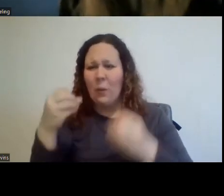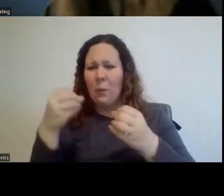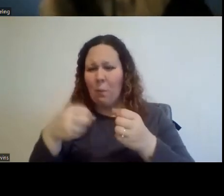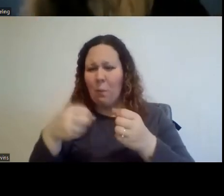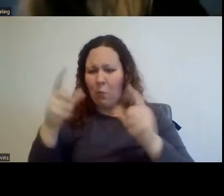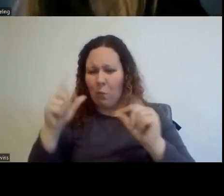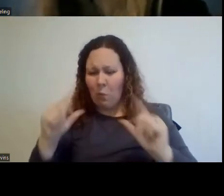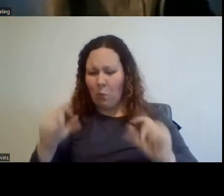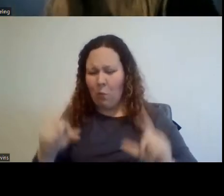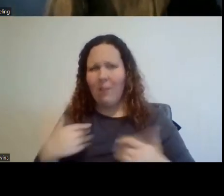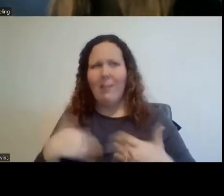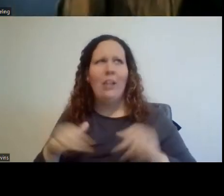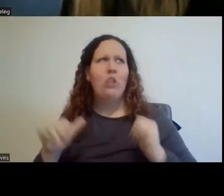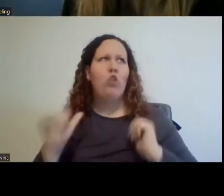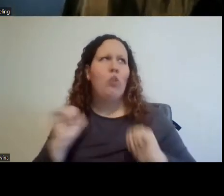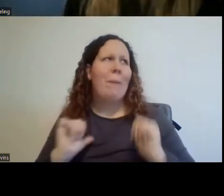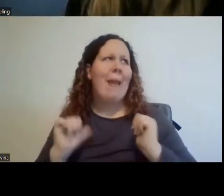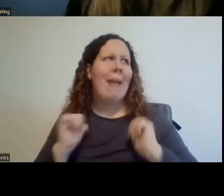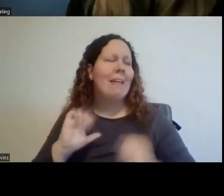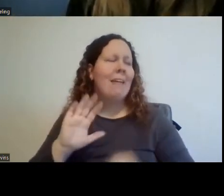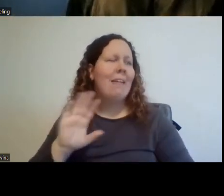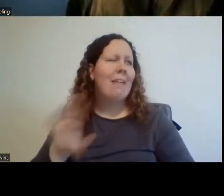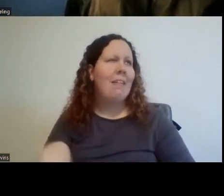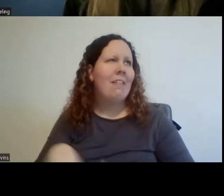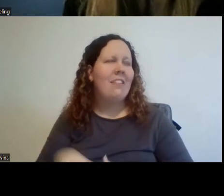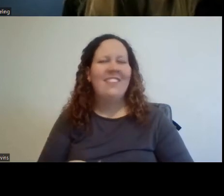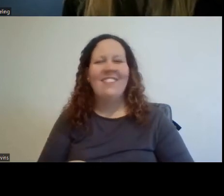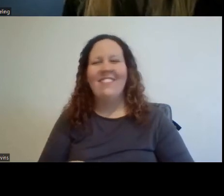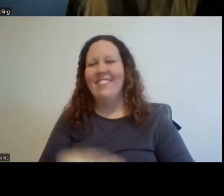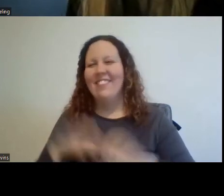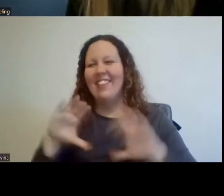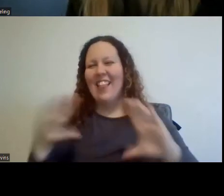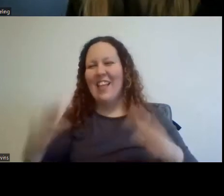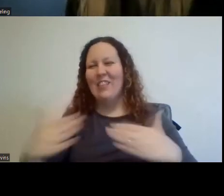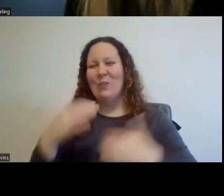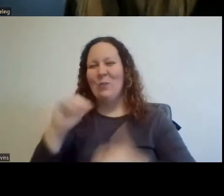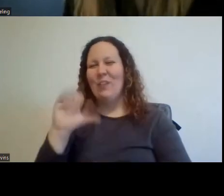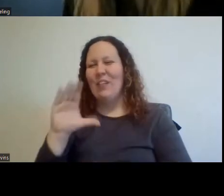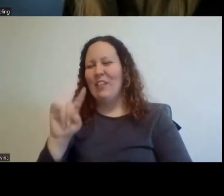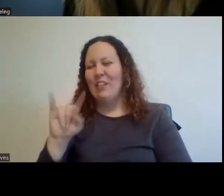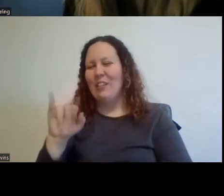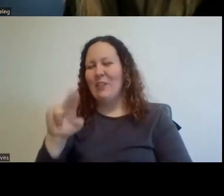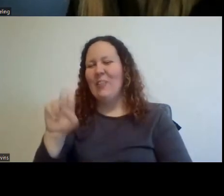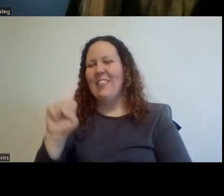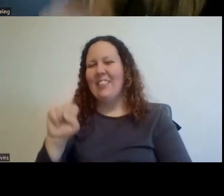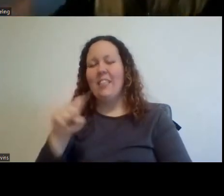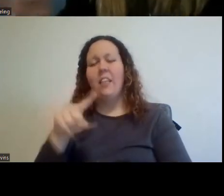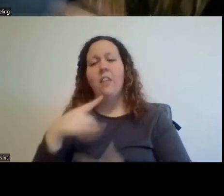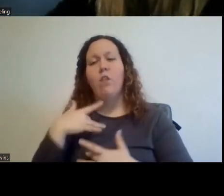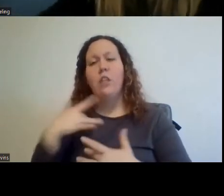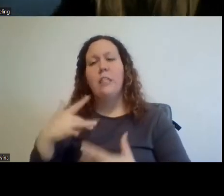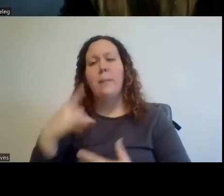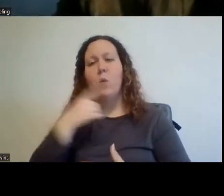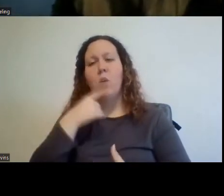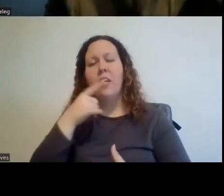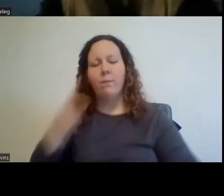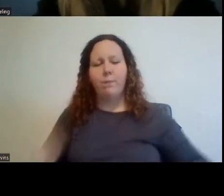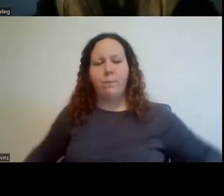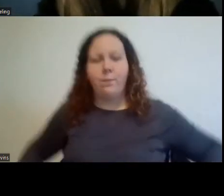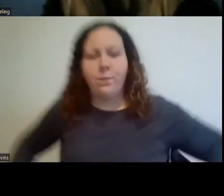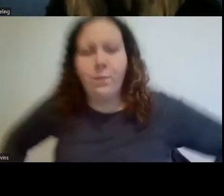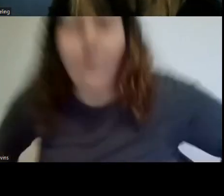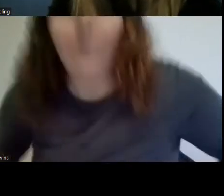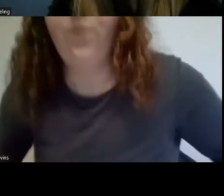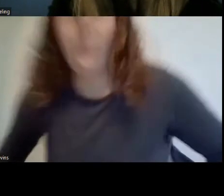dramatic. So classroom acoustics. This is for typical hearing people, kids, typical hearing